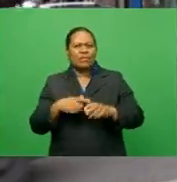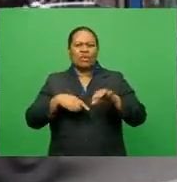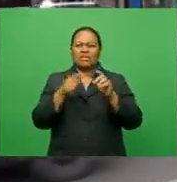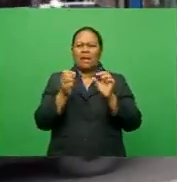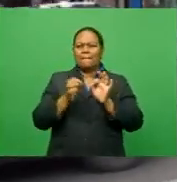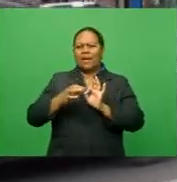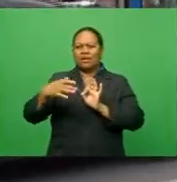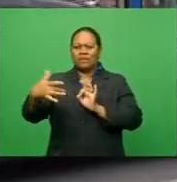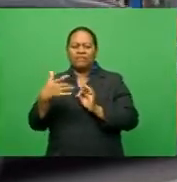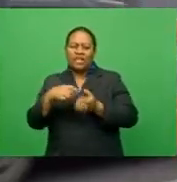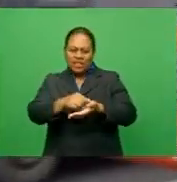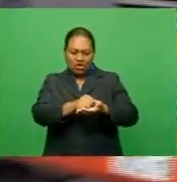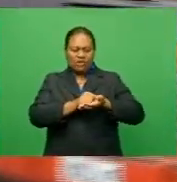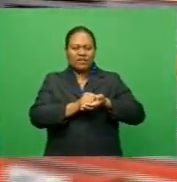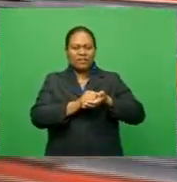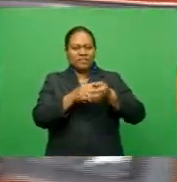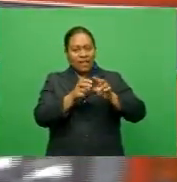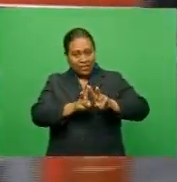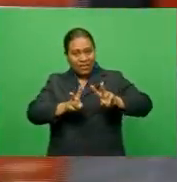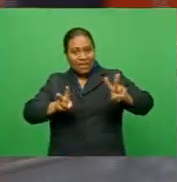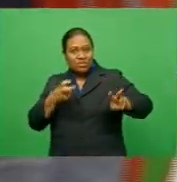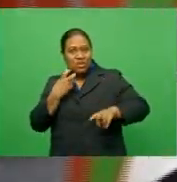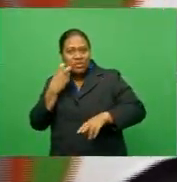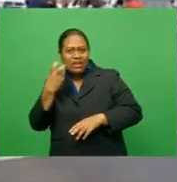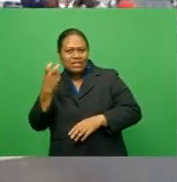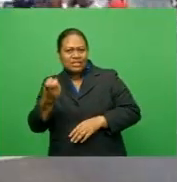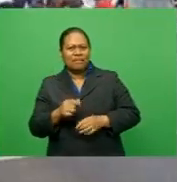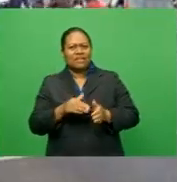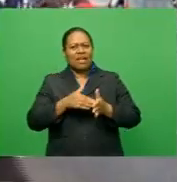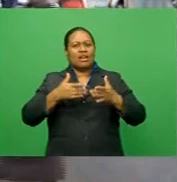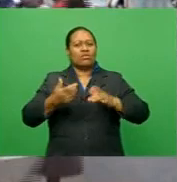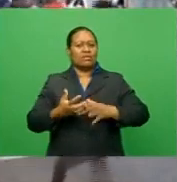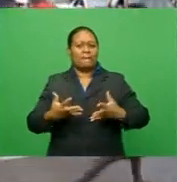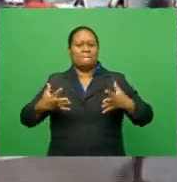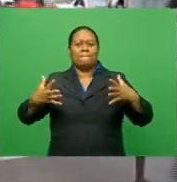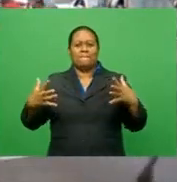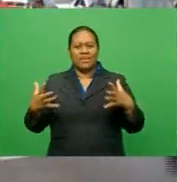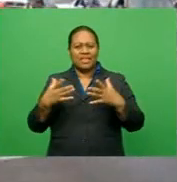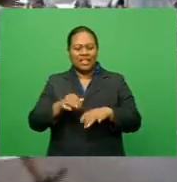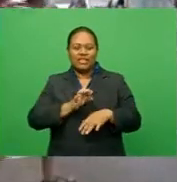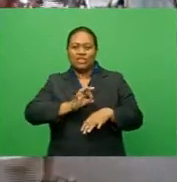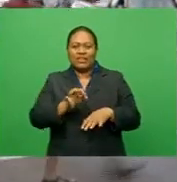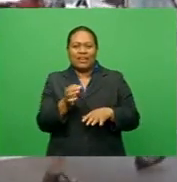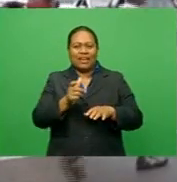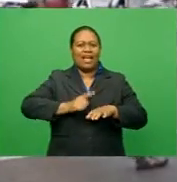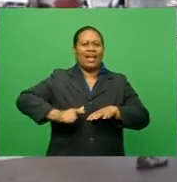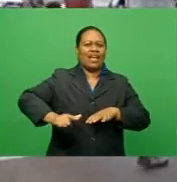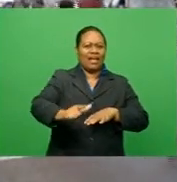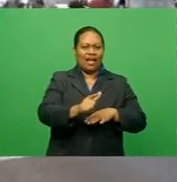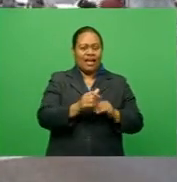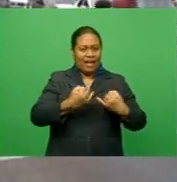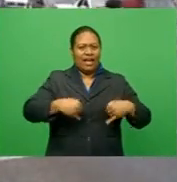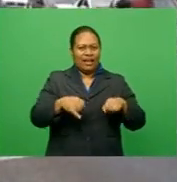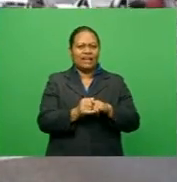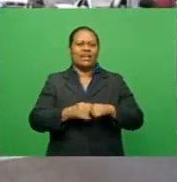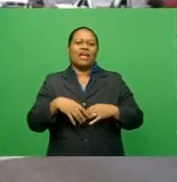and conservation. Vanua Levu's tourism potential is largely untapped, with the island only receiving 4% of Fiji's total